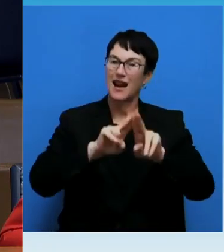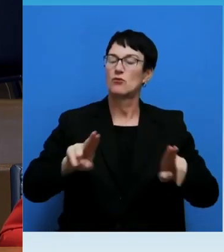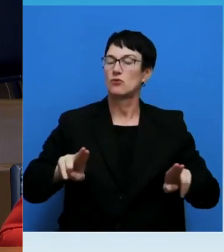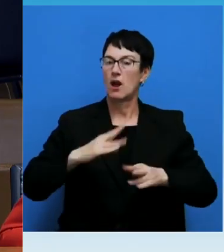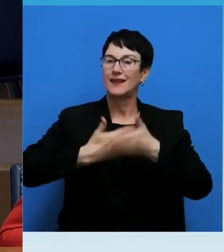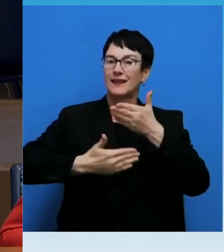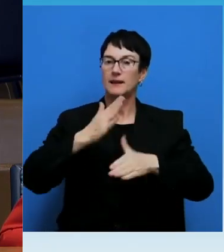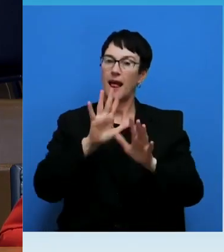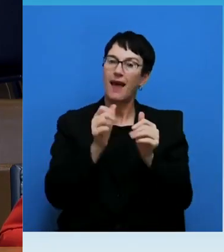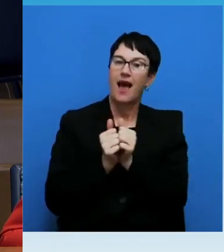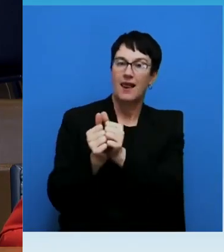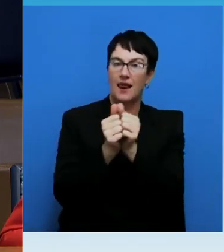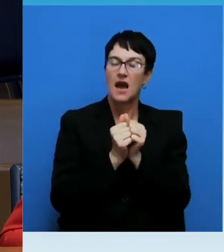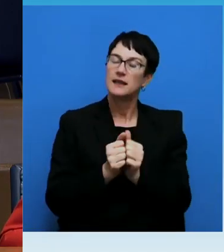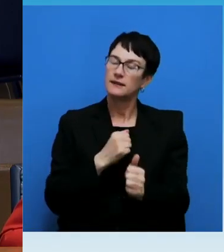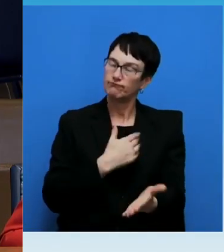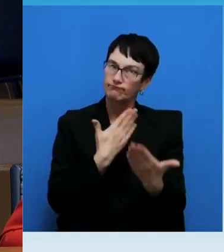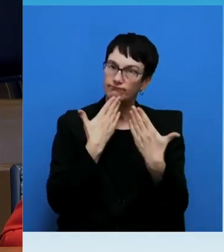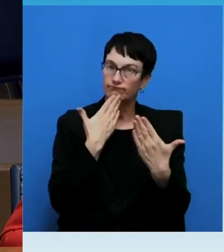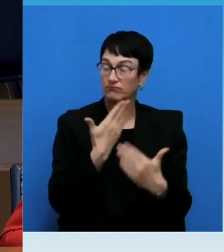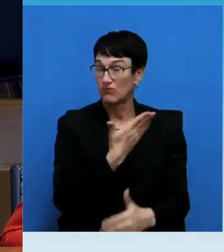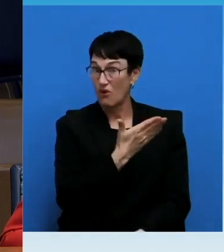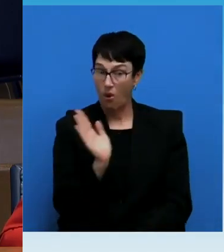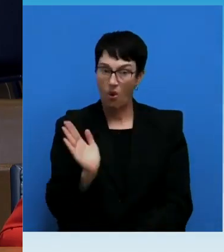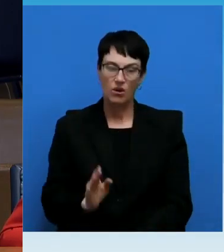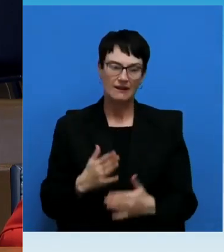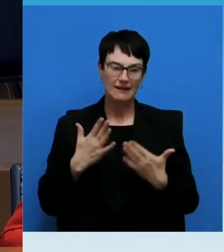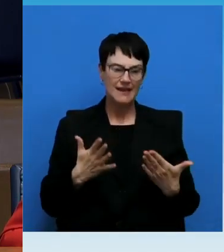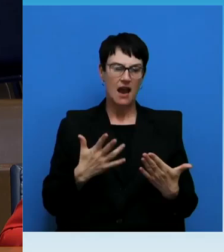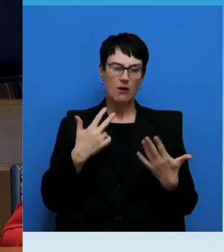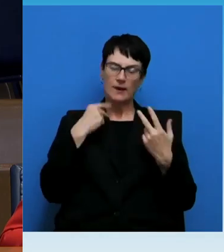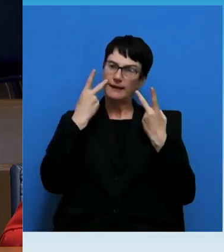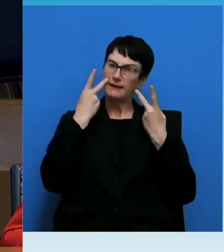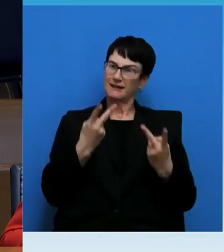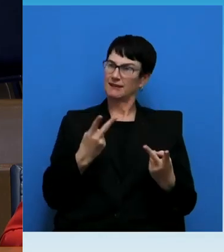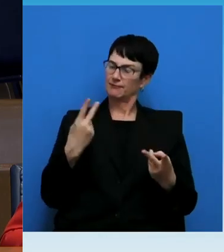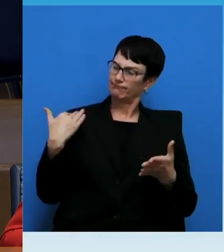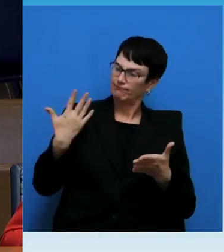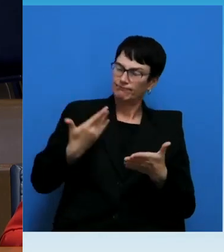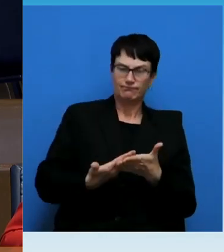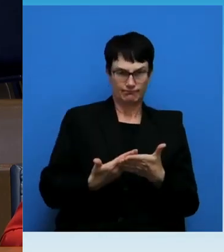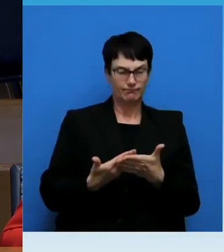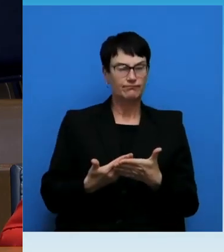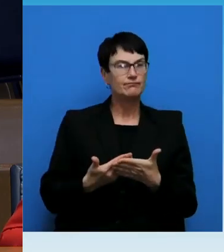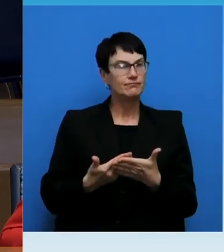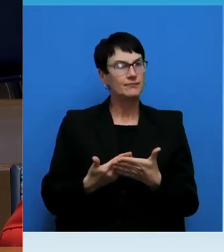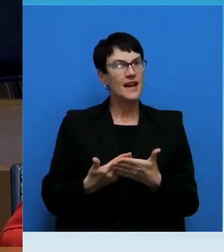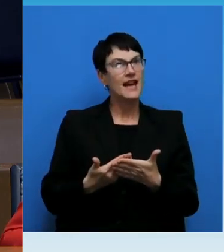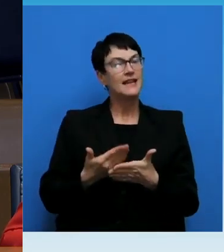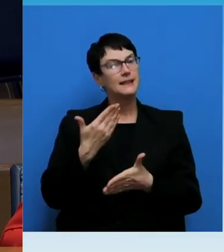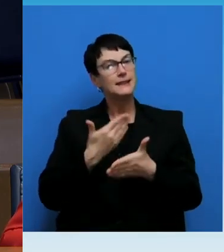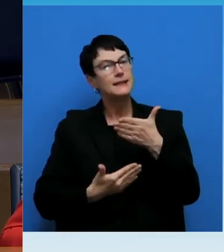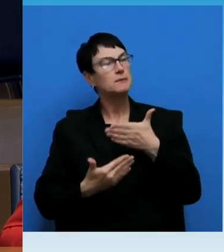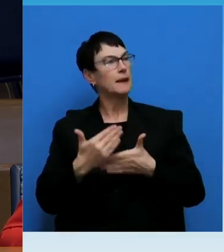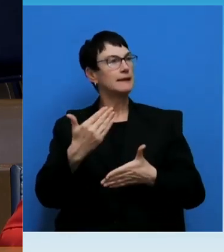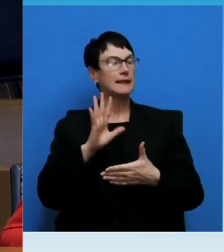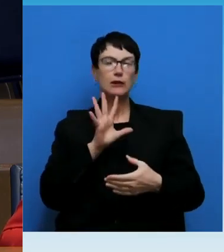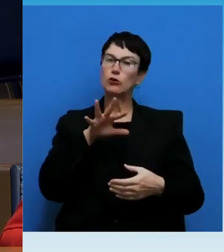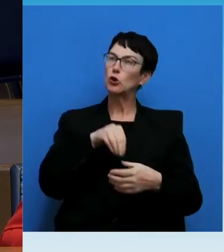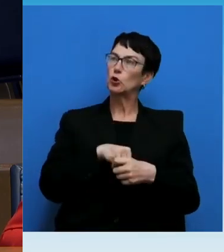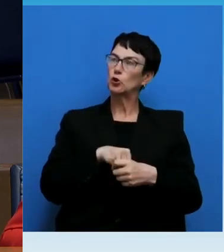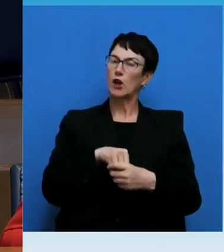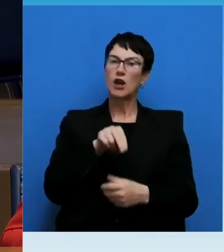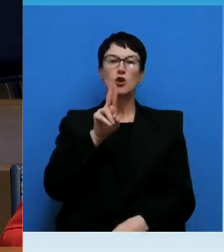we reflect with both pride and purpose on the journey of the United Nations Disability Inclusion Strategy. Over the